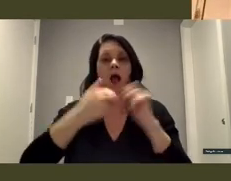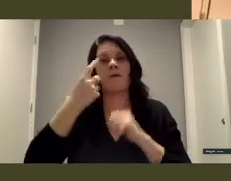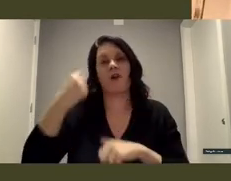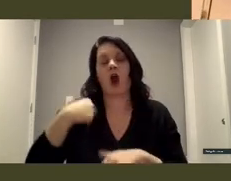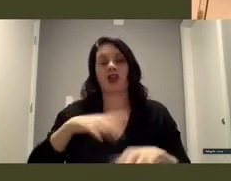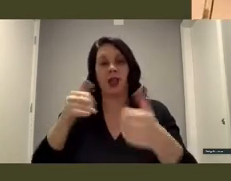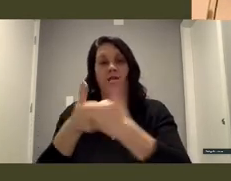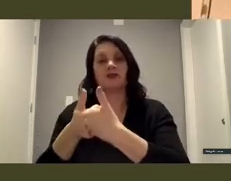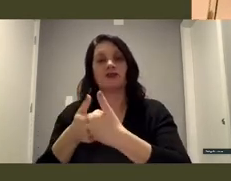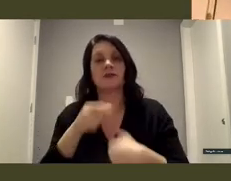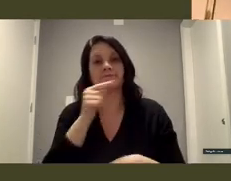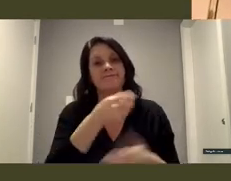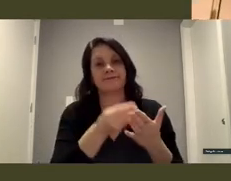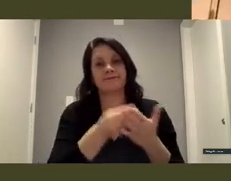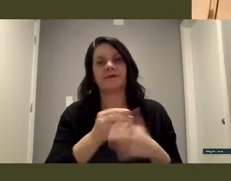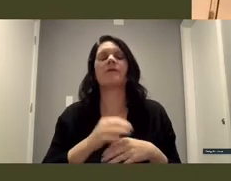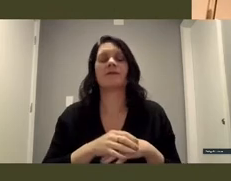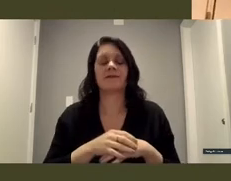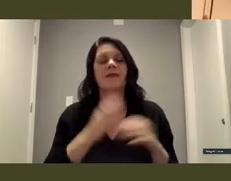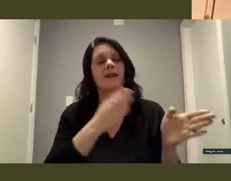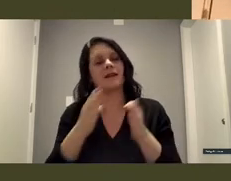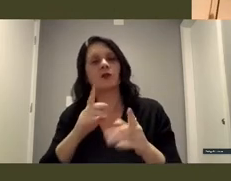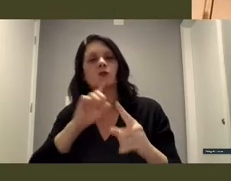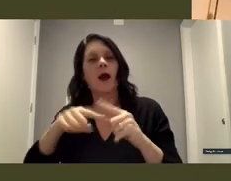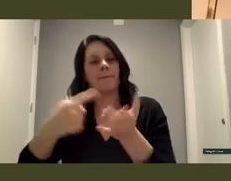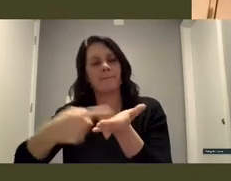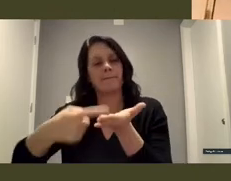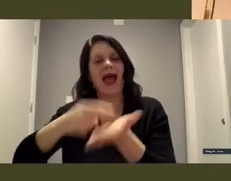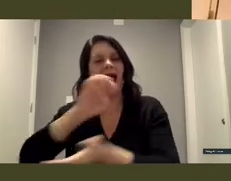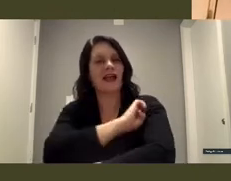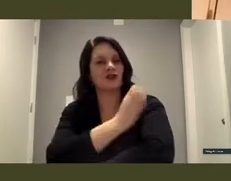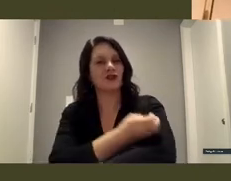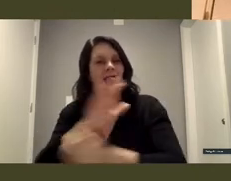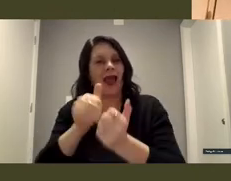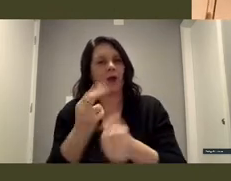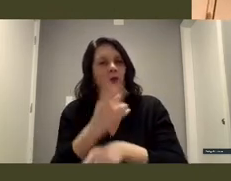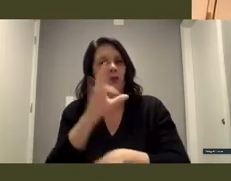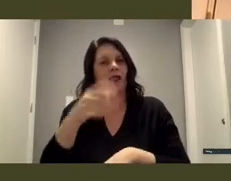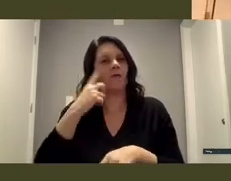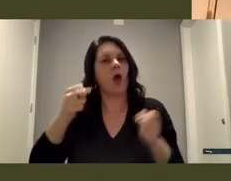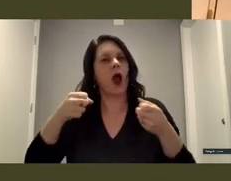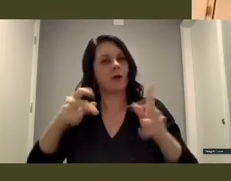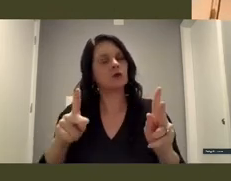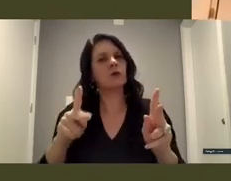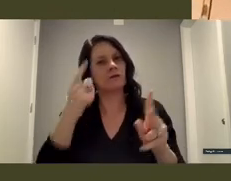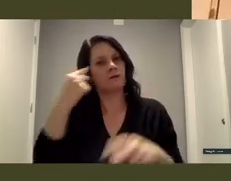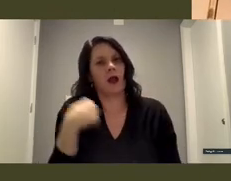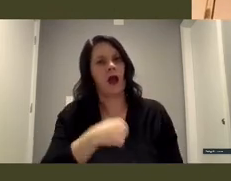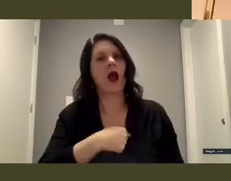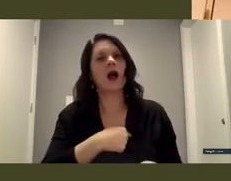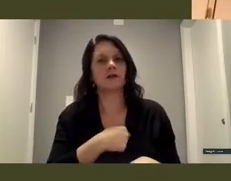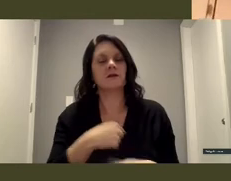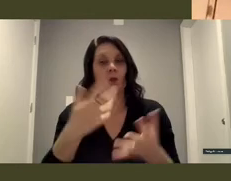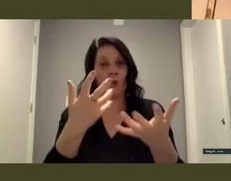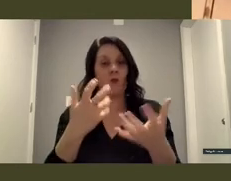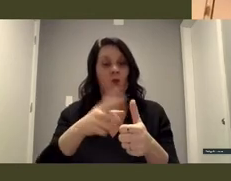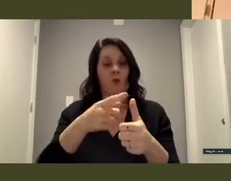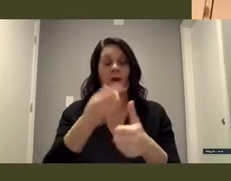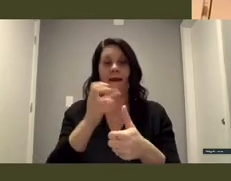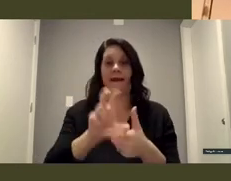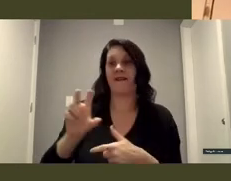the energy conversation really is about how do we use that as an opportunity to, one, invest in